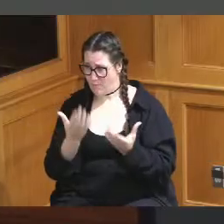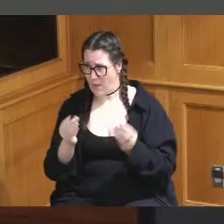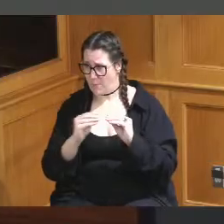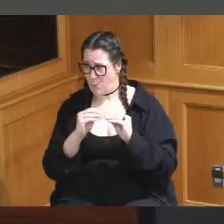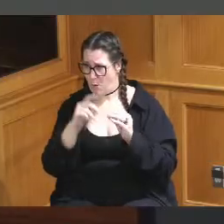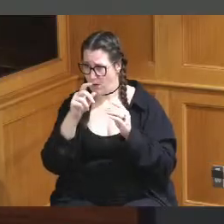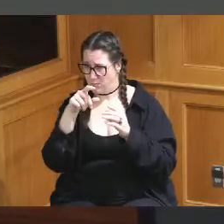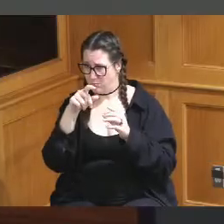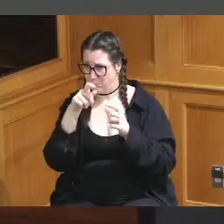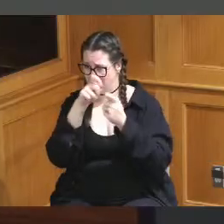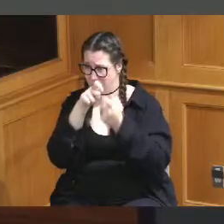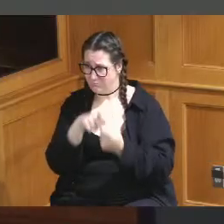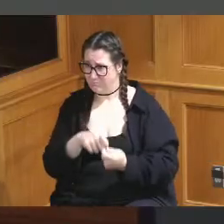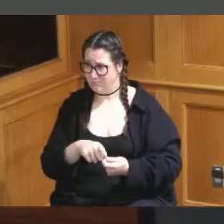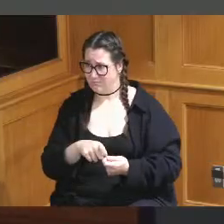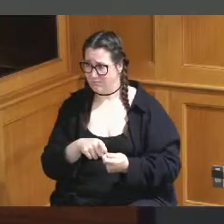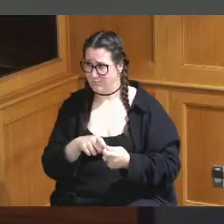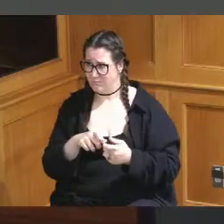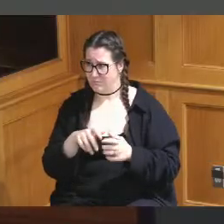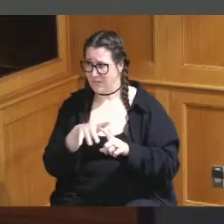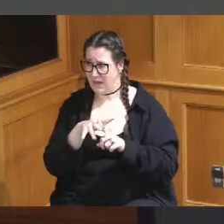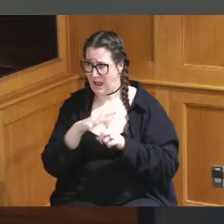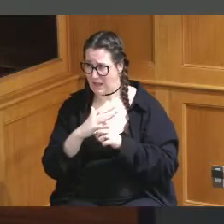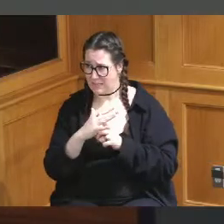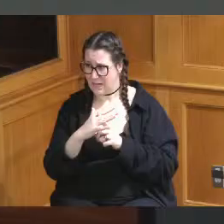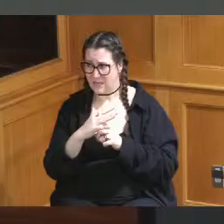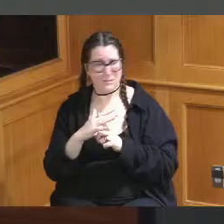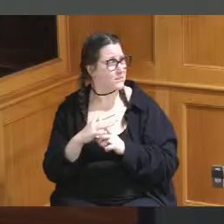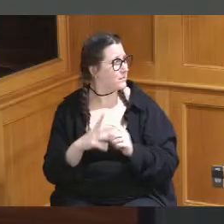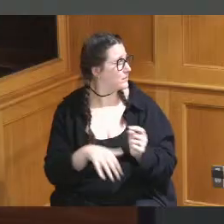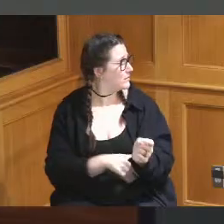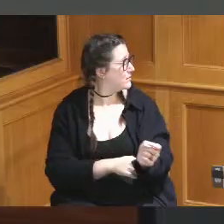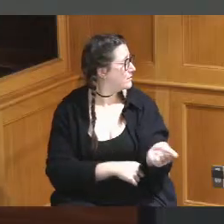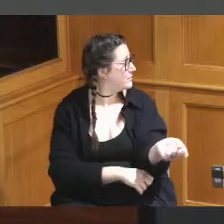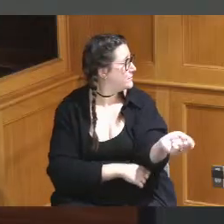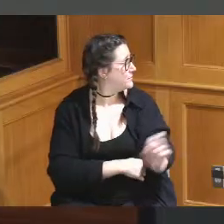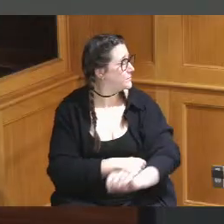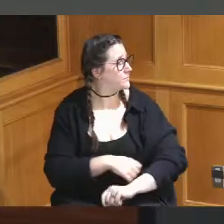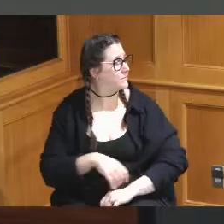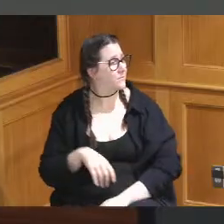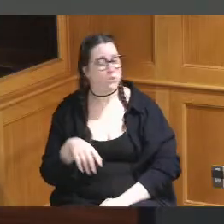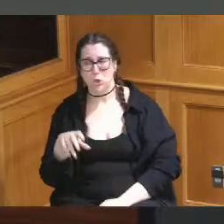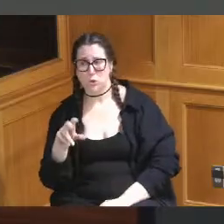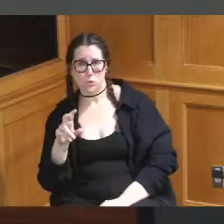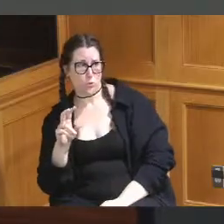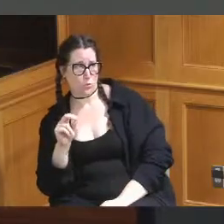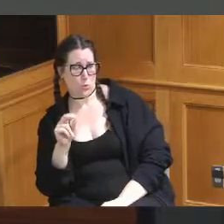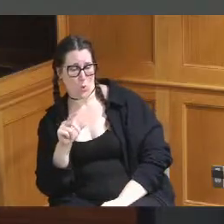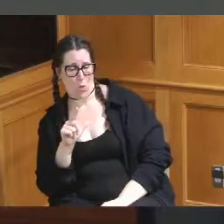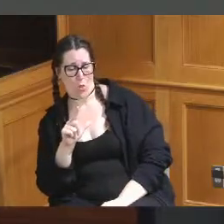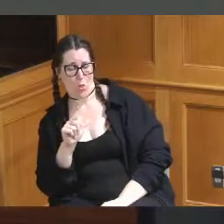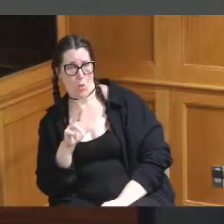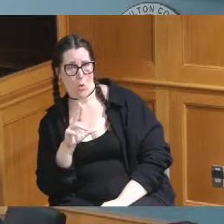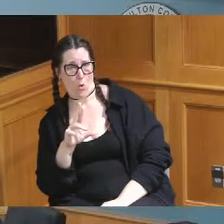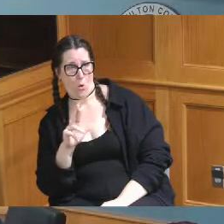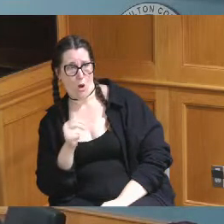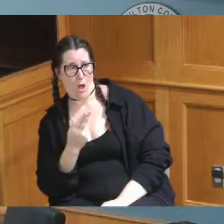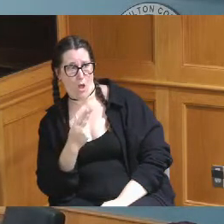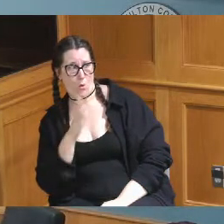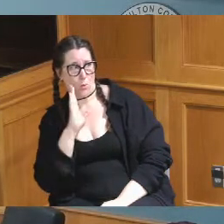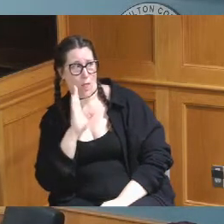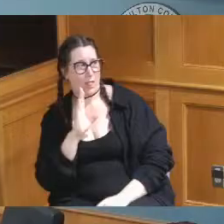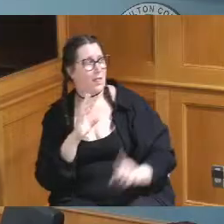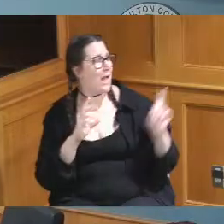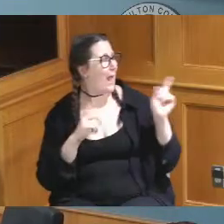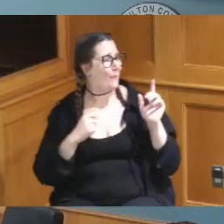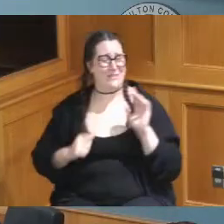more context on the project. Oh, Lauren's here. Oh, I'm sorry. Lauren, I'm sorry. I didn't see you through